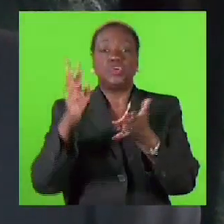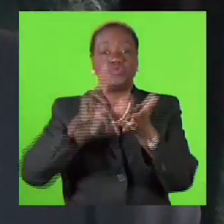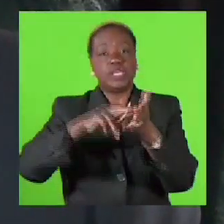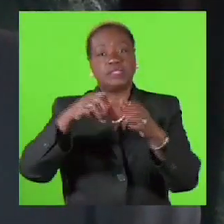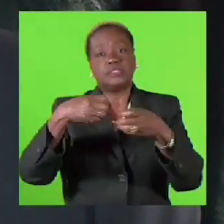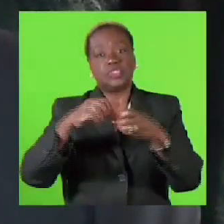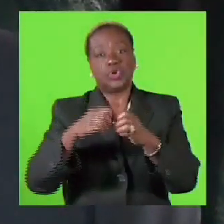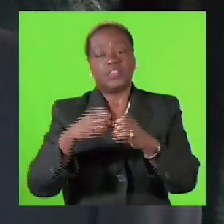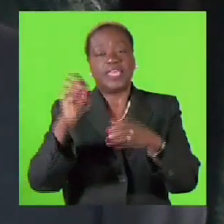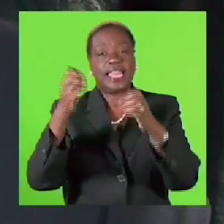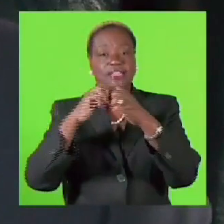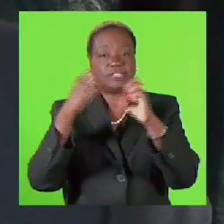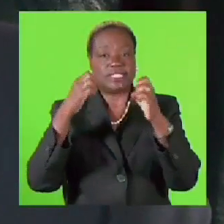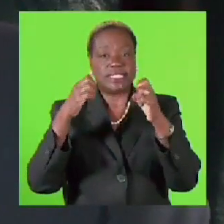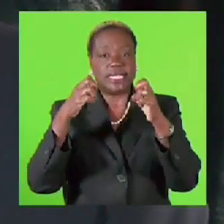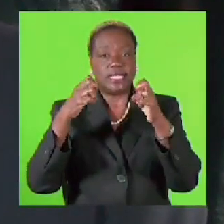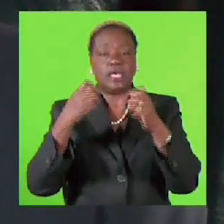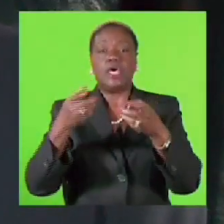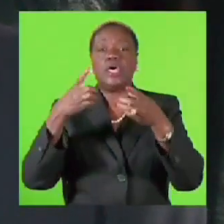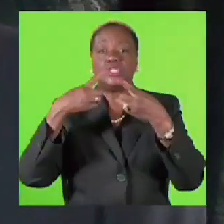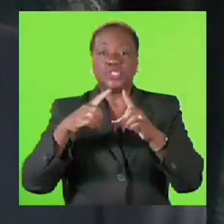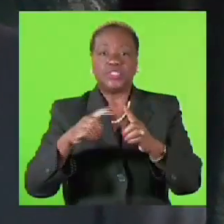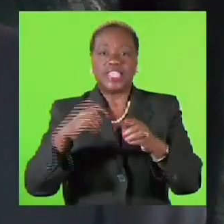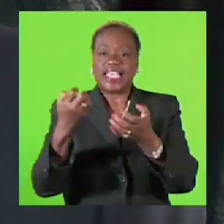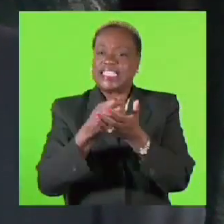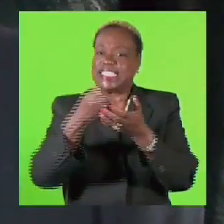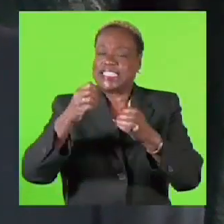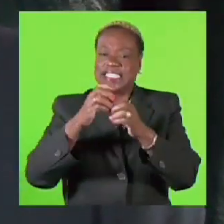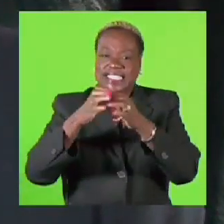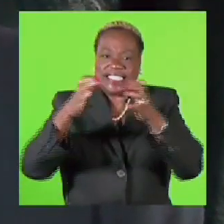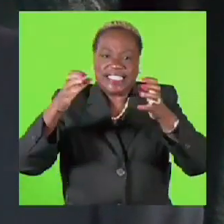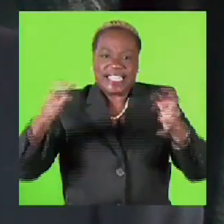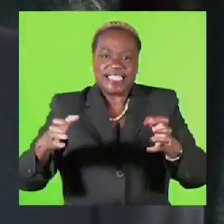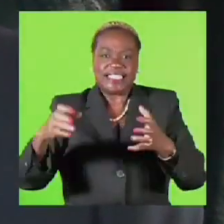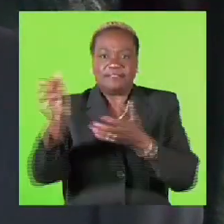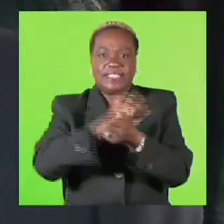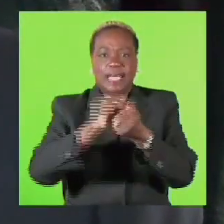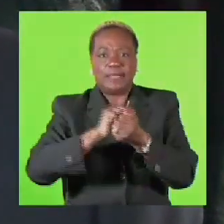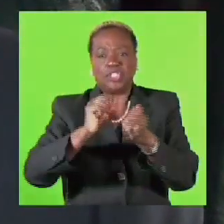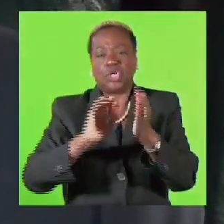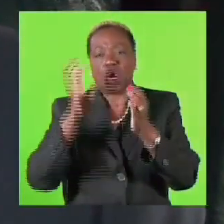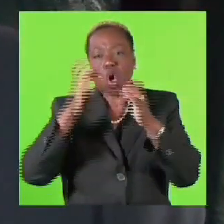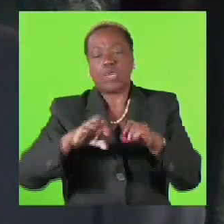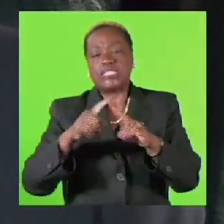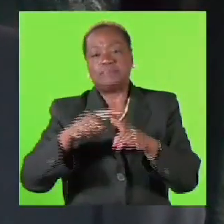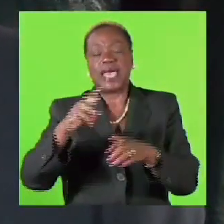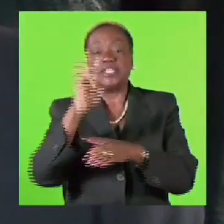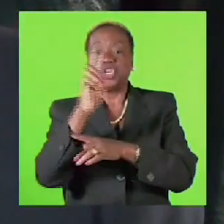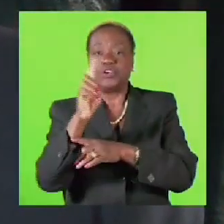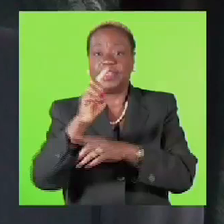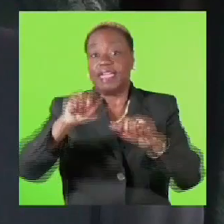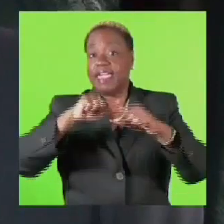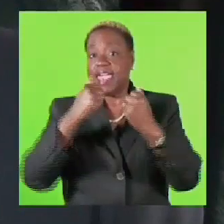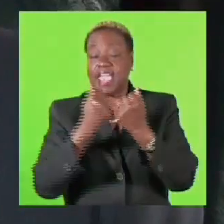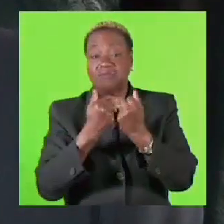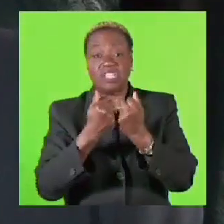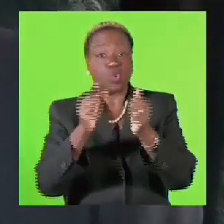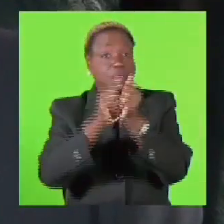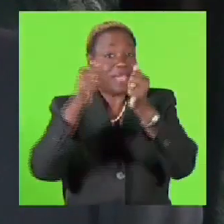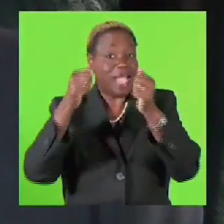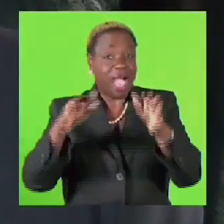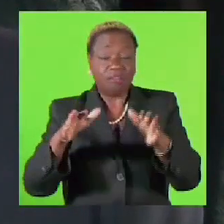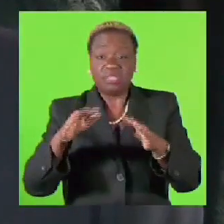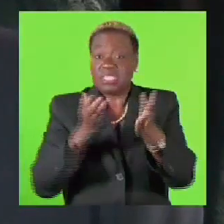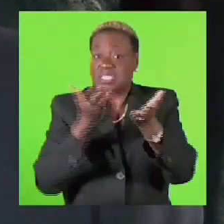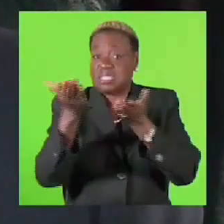electricity. Due to the extensive damage caused by Dorian, areas remain without